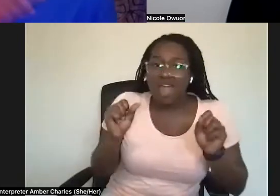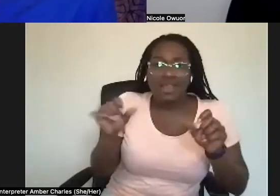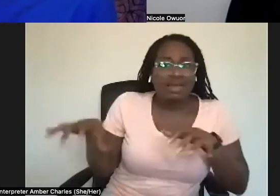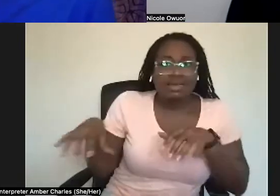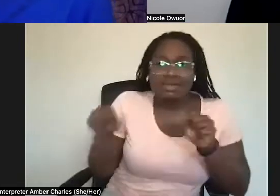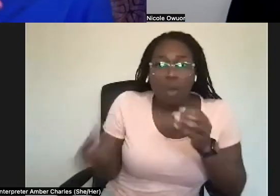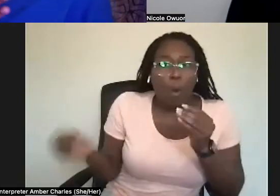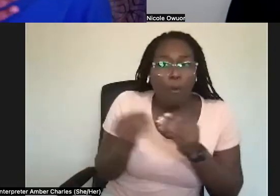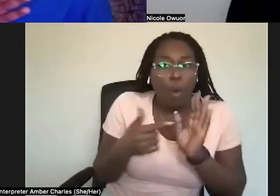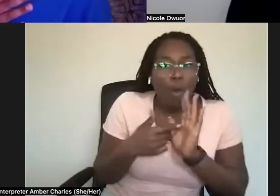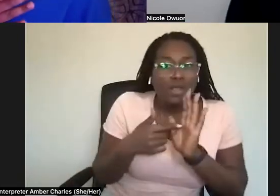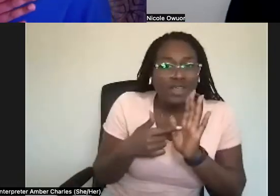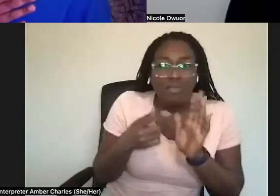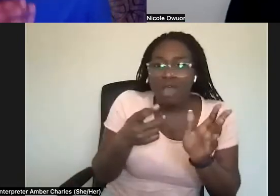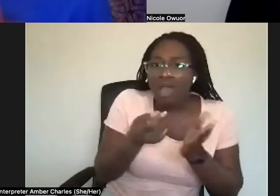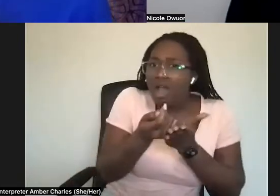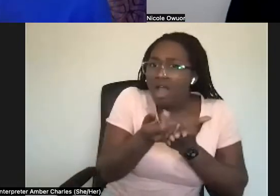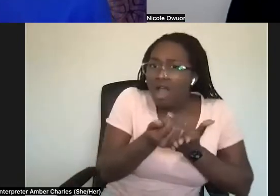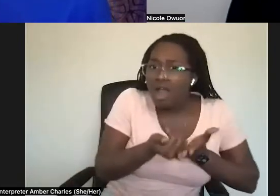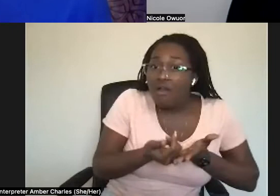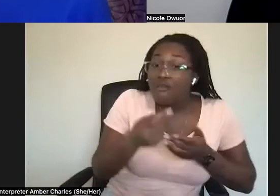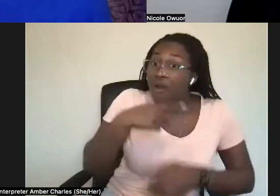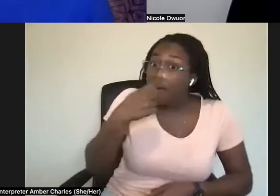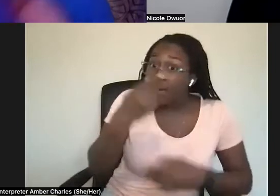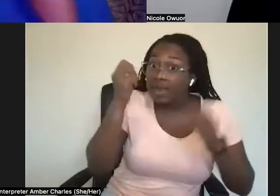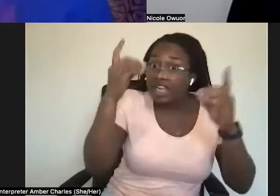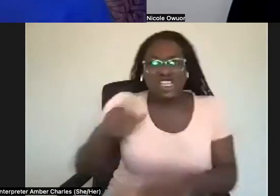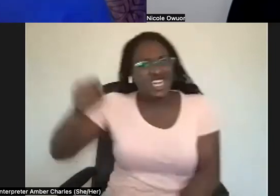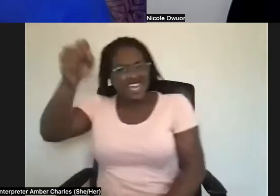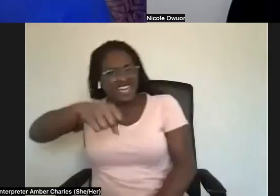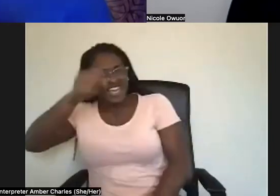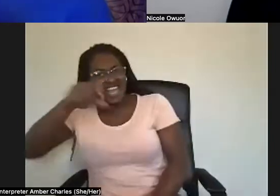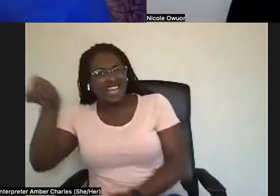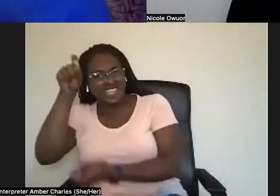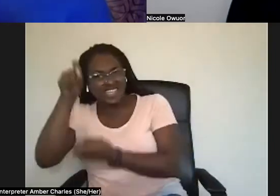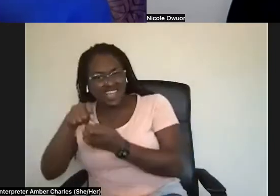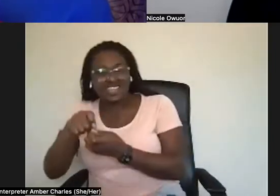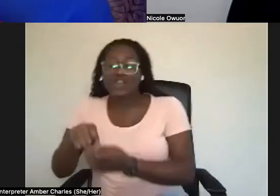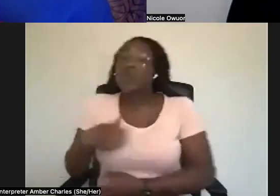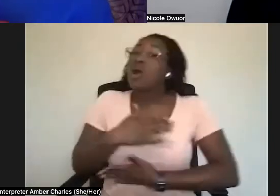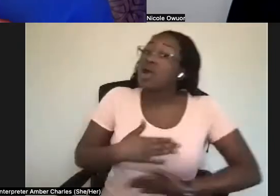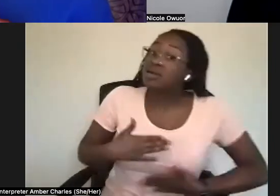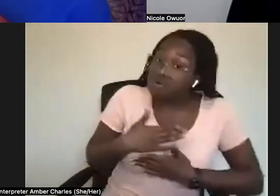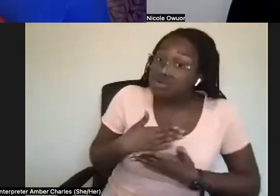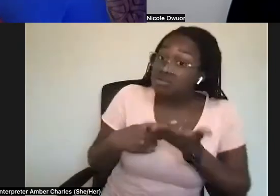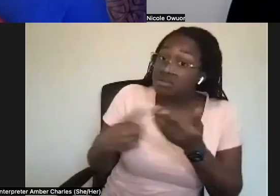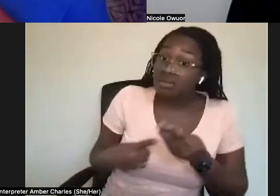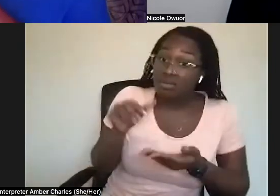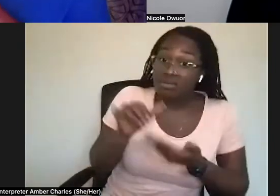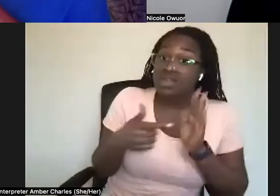examples out of public education. Yes, so exactly. I appreciate you talking about these examples